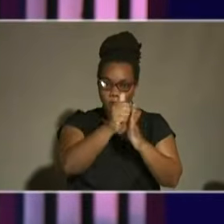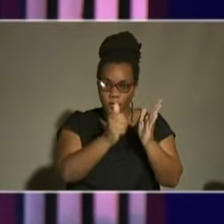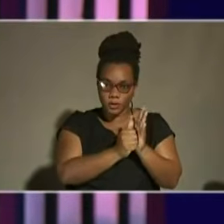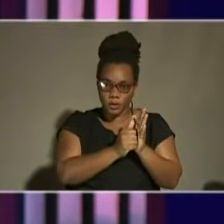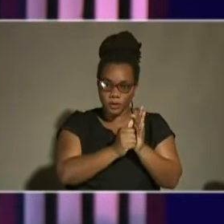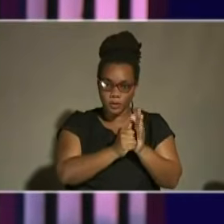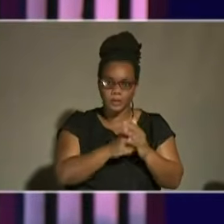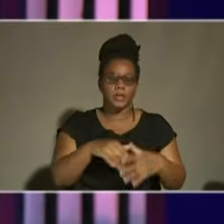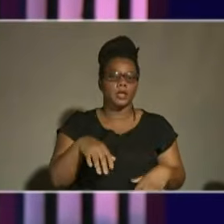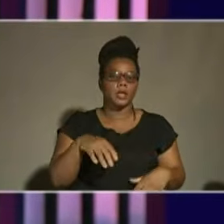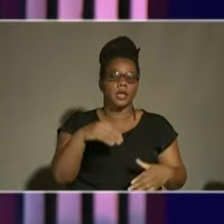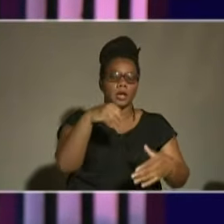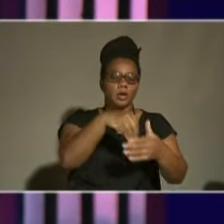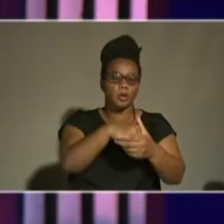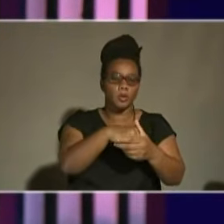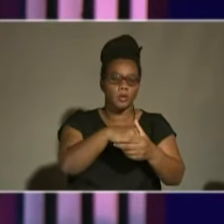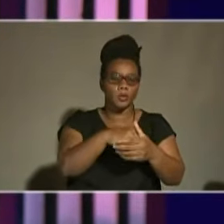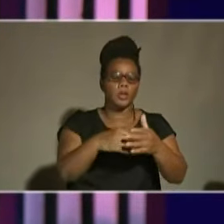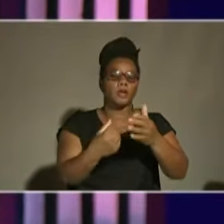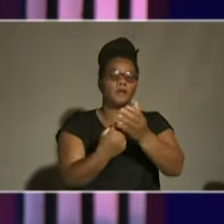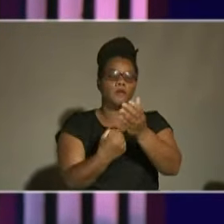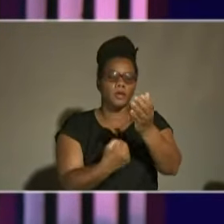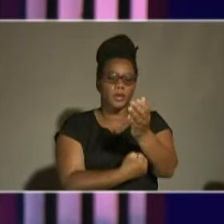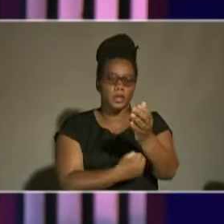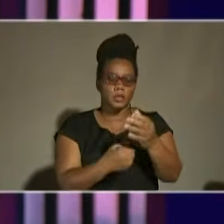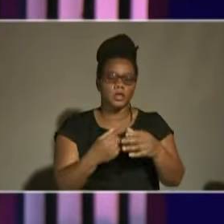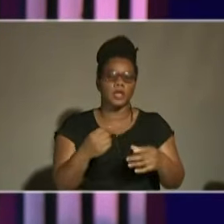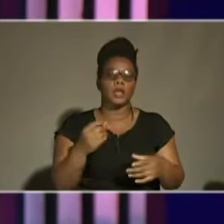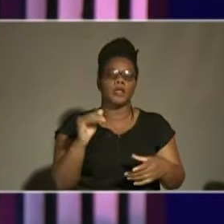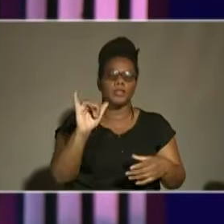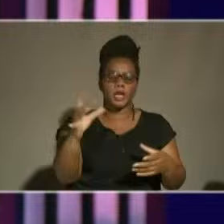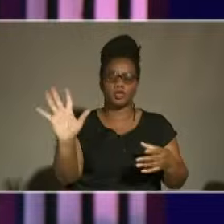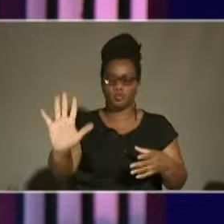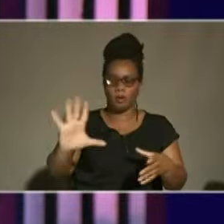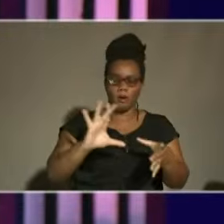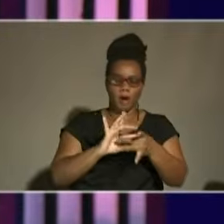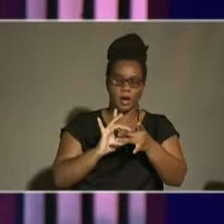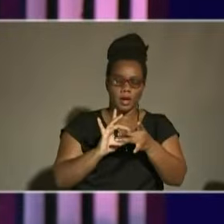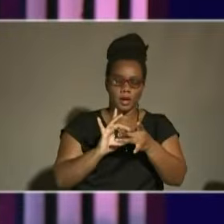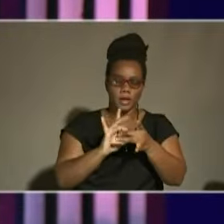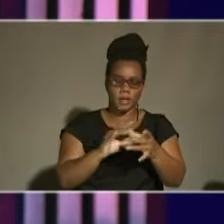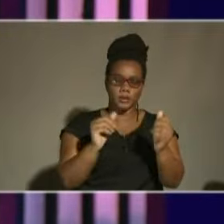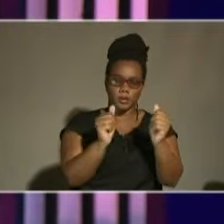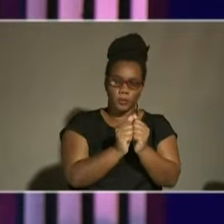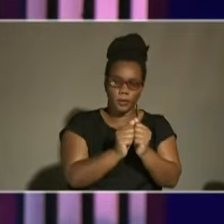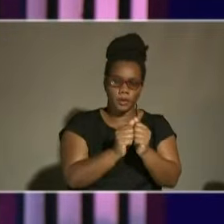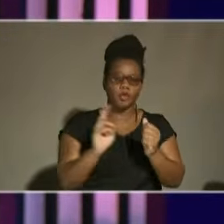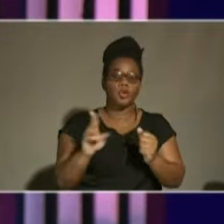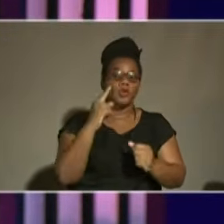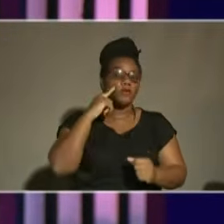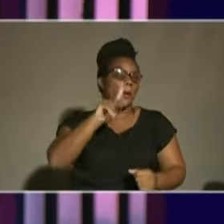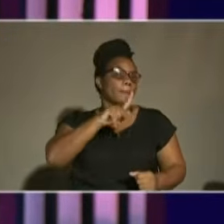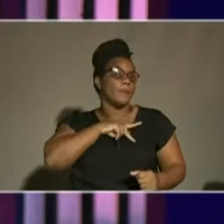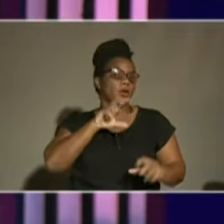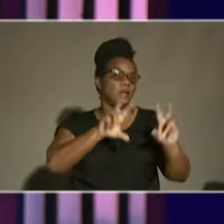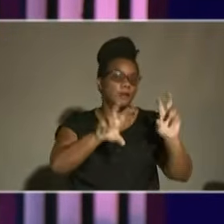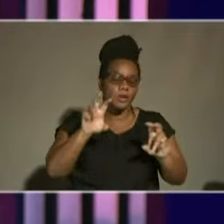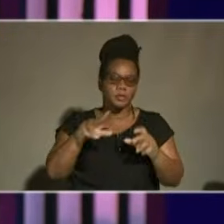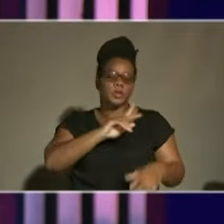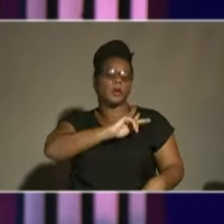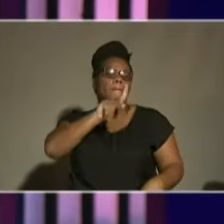Foundation, a non-profit which you are intimately connected with, provided resources which you use for personal investments through your personal